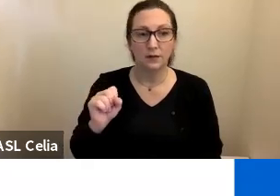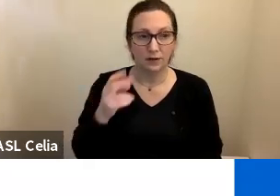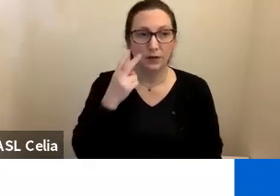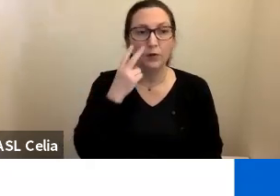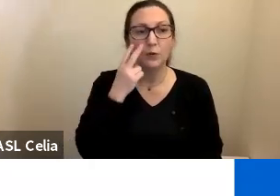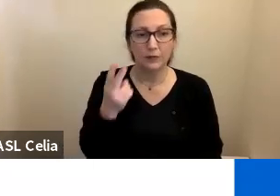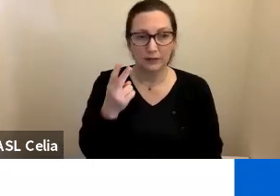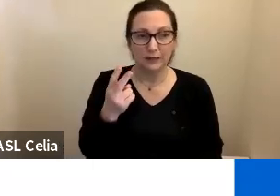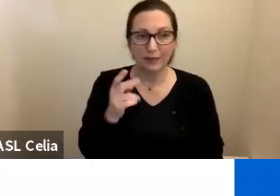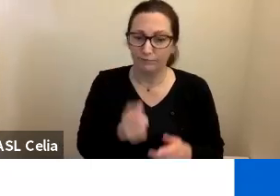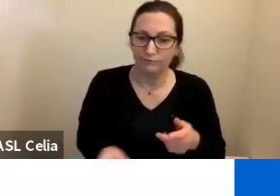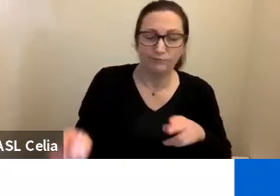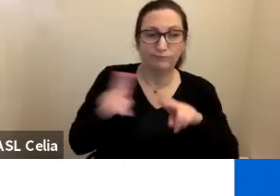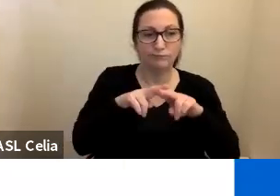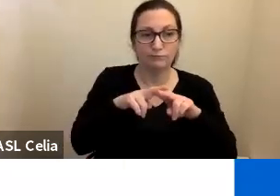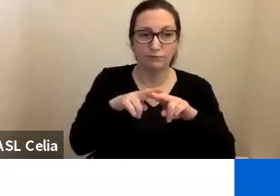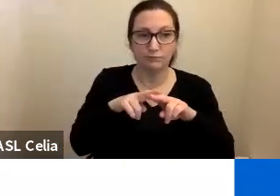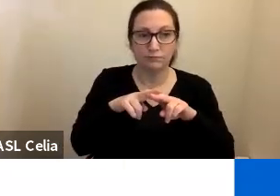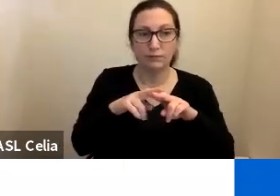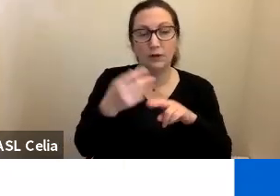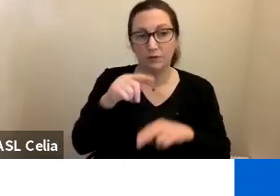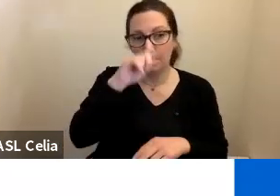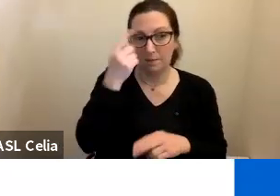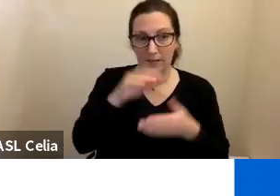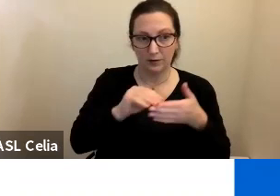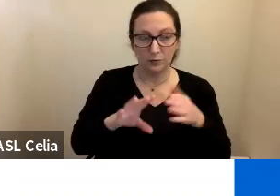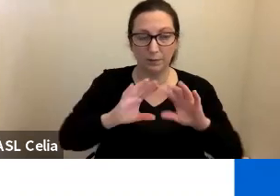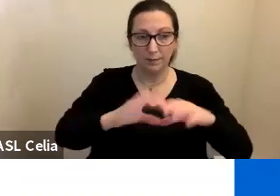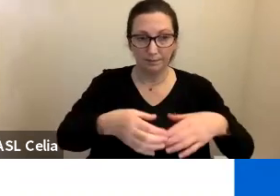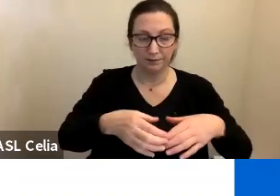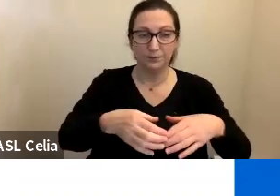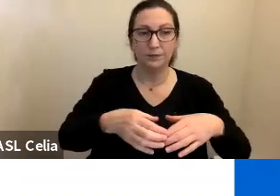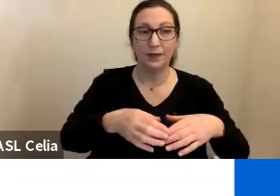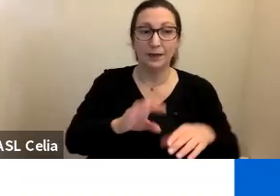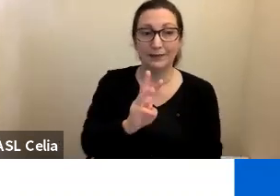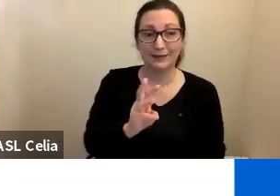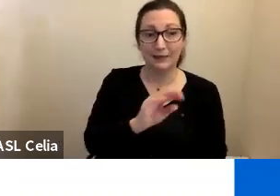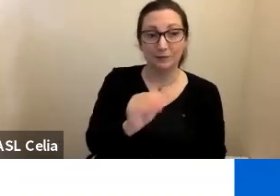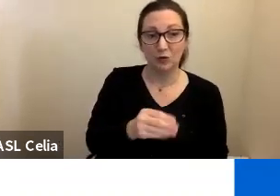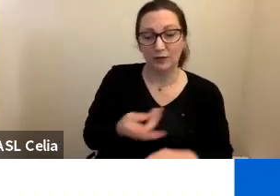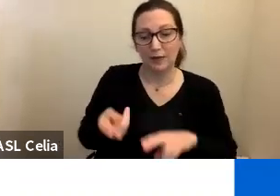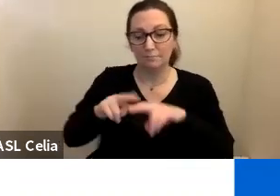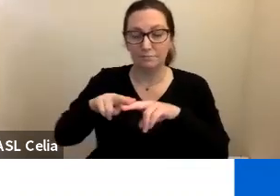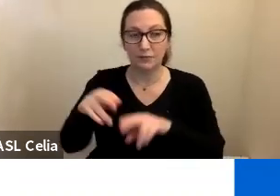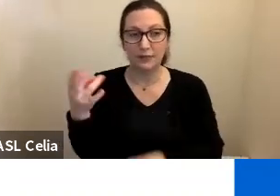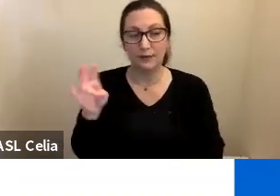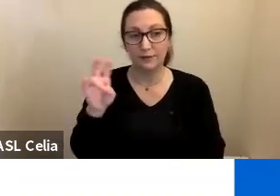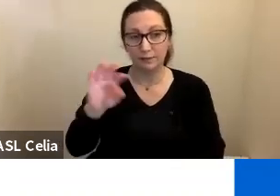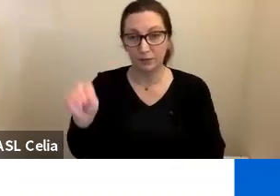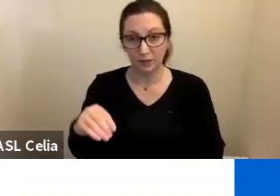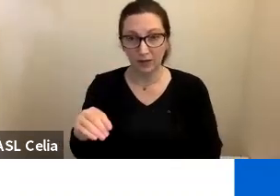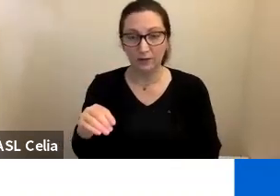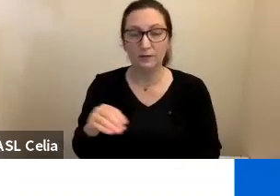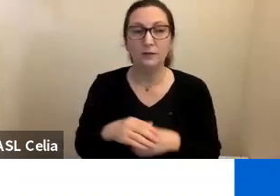similarly a significant increase in the Black student population from 6% to 17%,